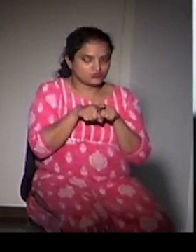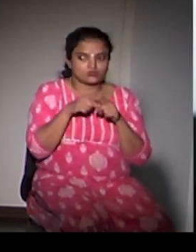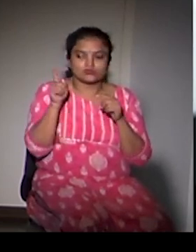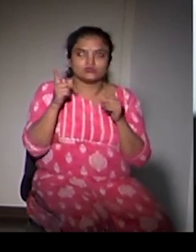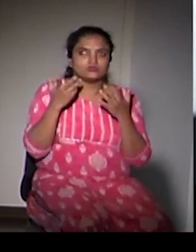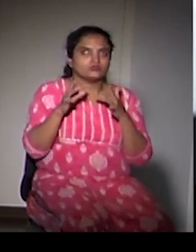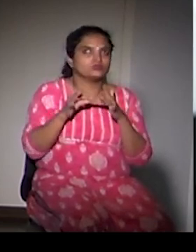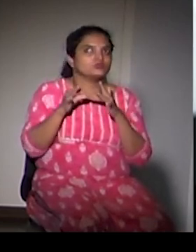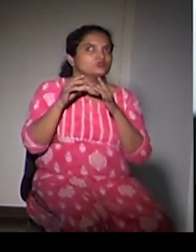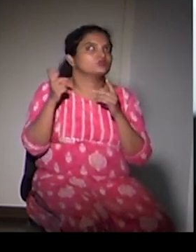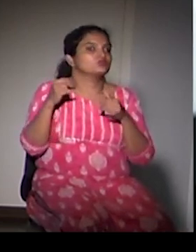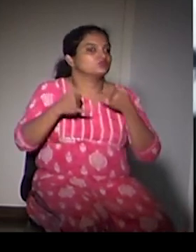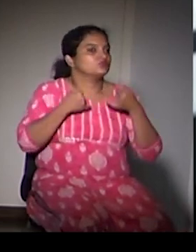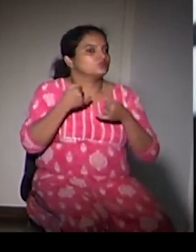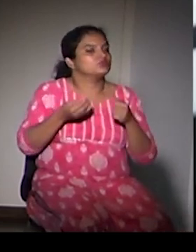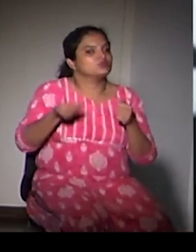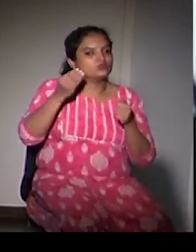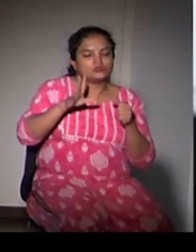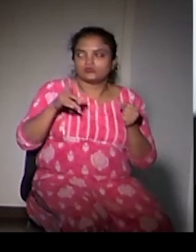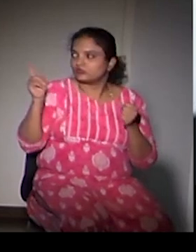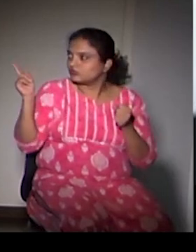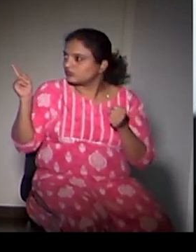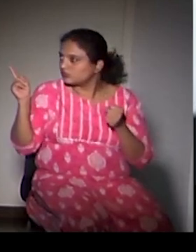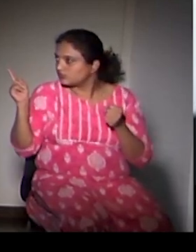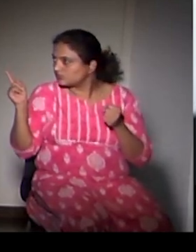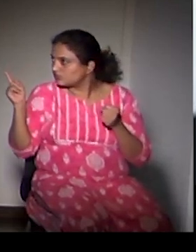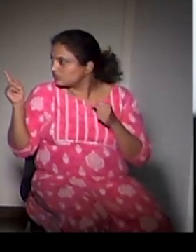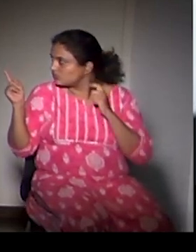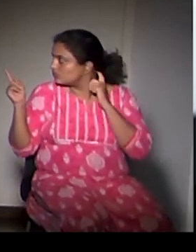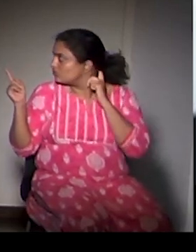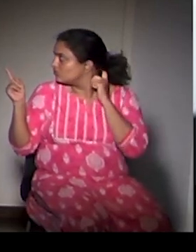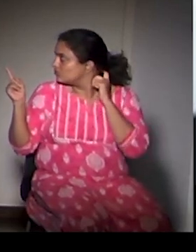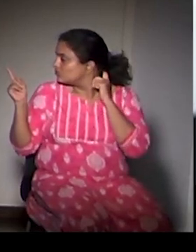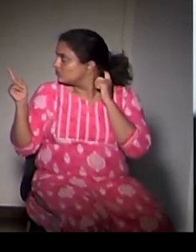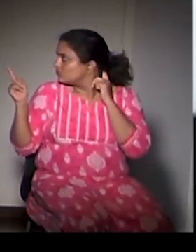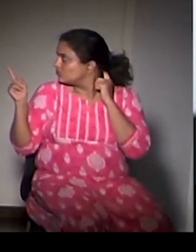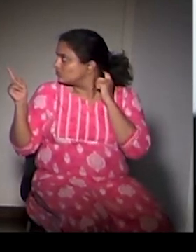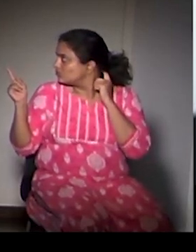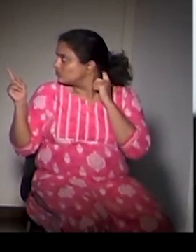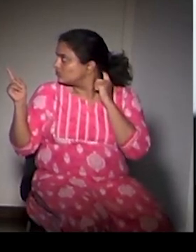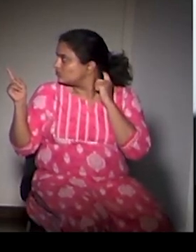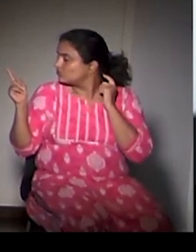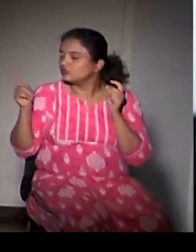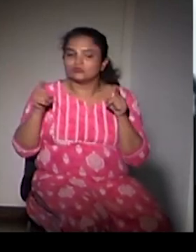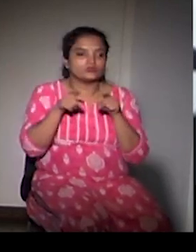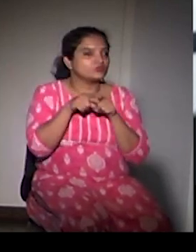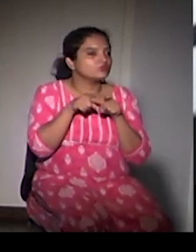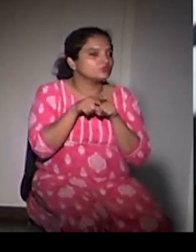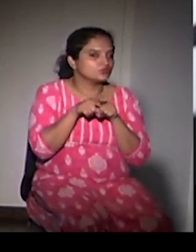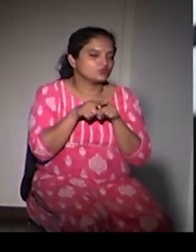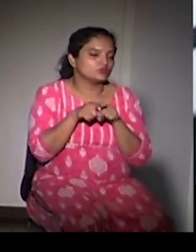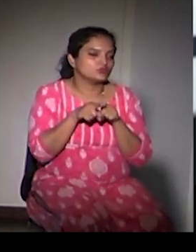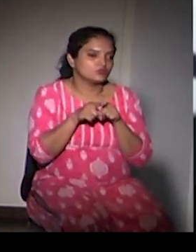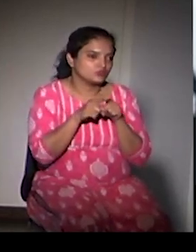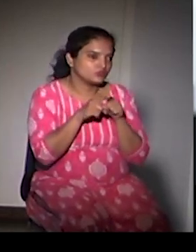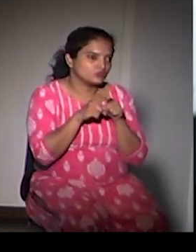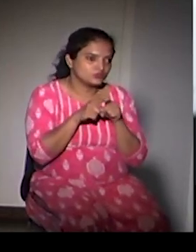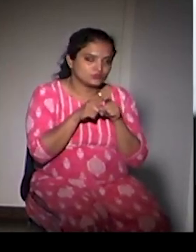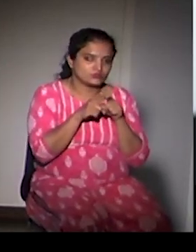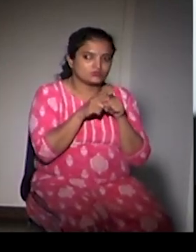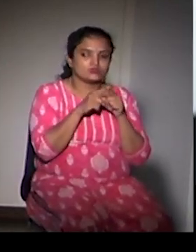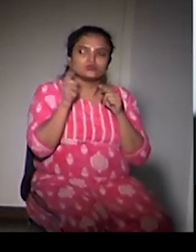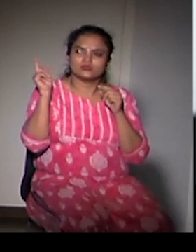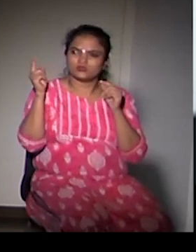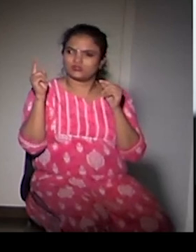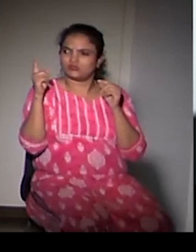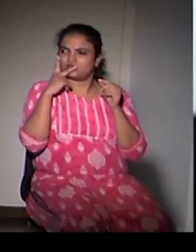and very interesting. The one on the right is in an American collection, but there are obviously the tiles in the convent, and there